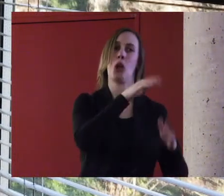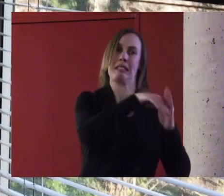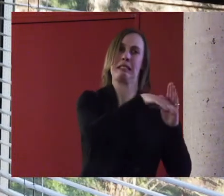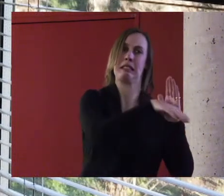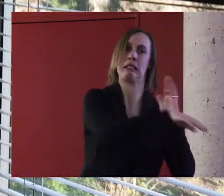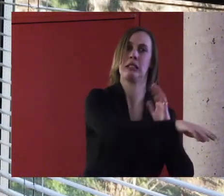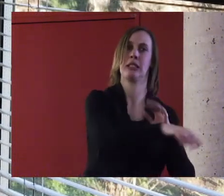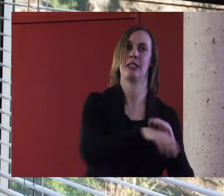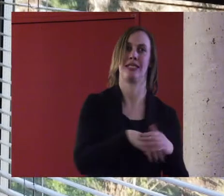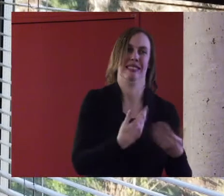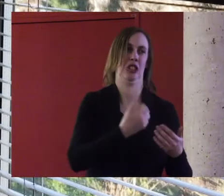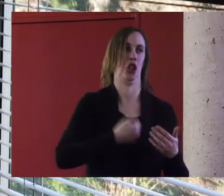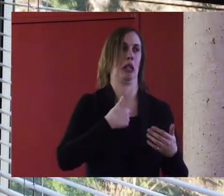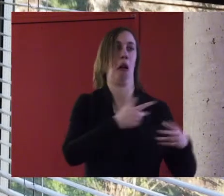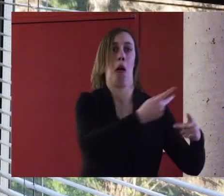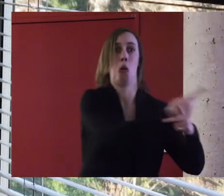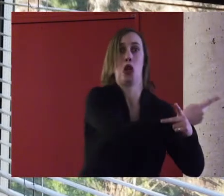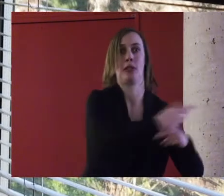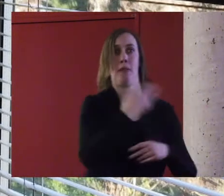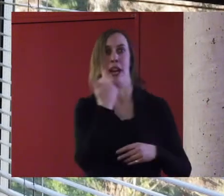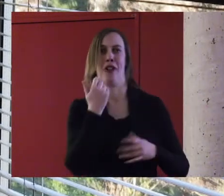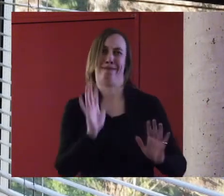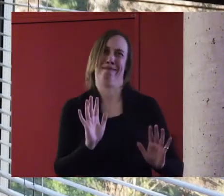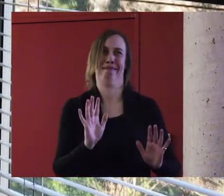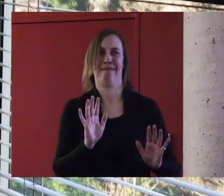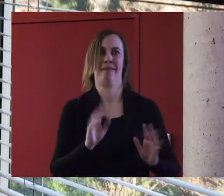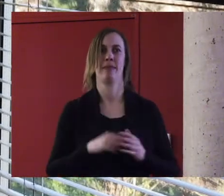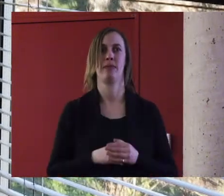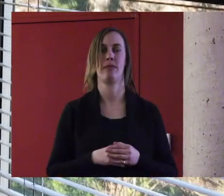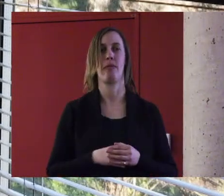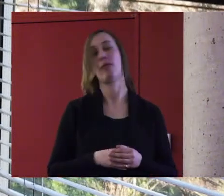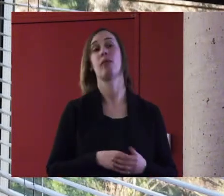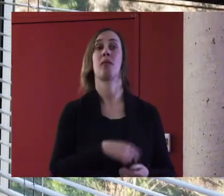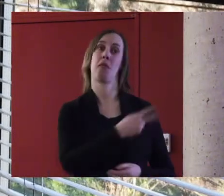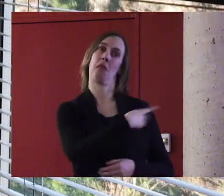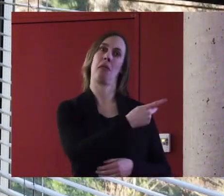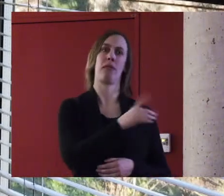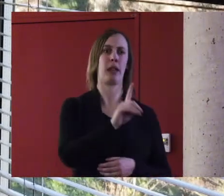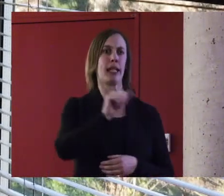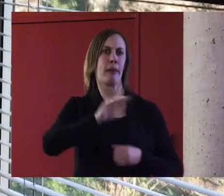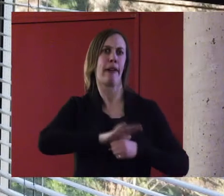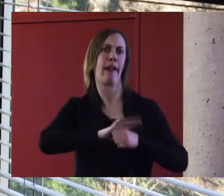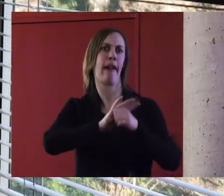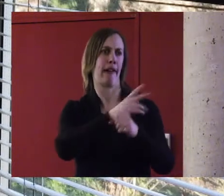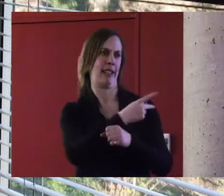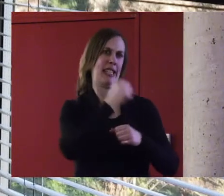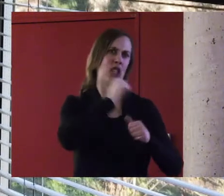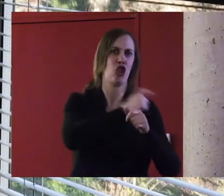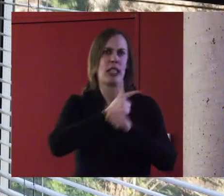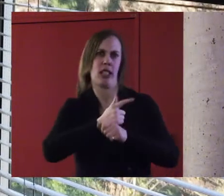Forgive the values terms here. We became sisters in disability. Ellen's physical condition